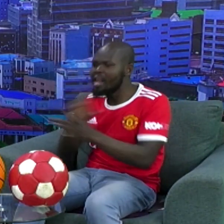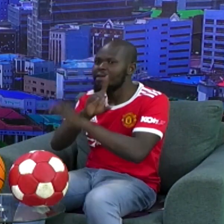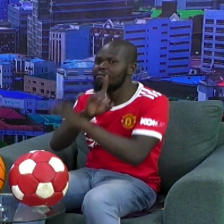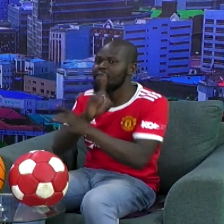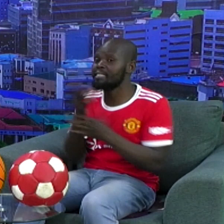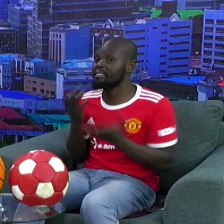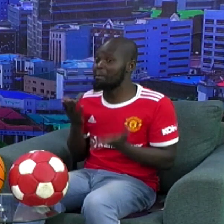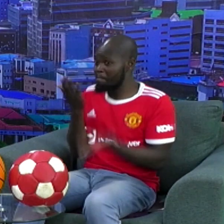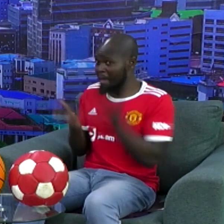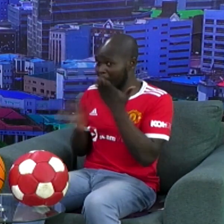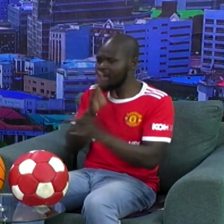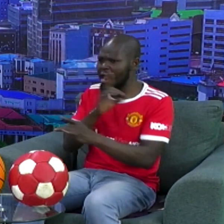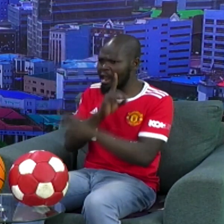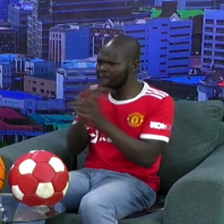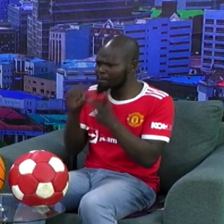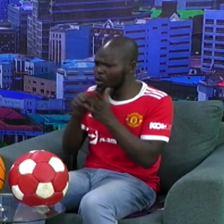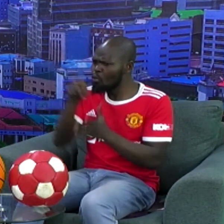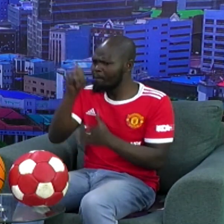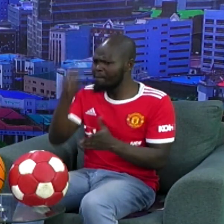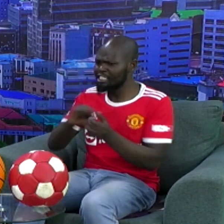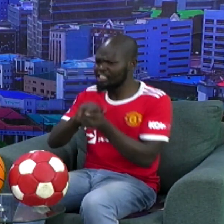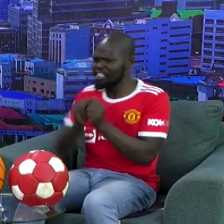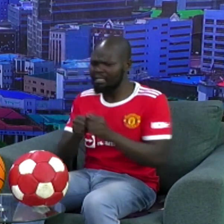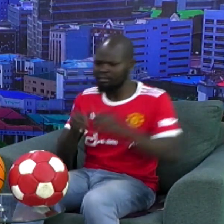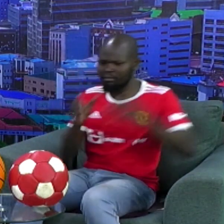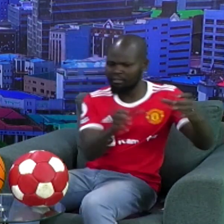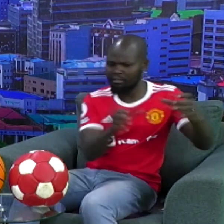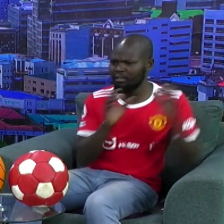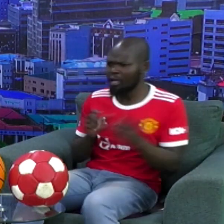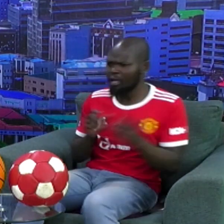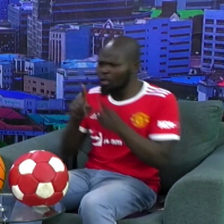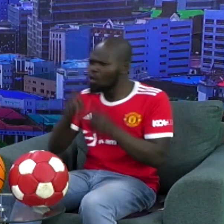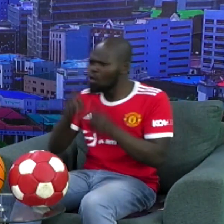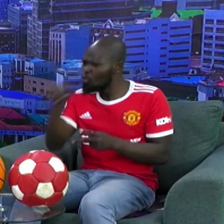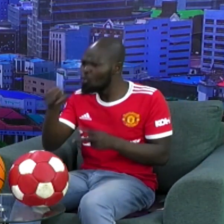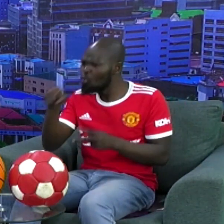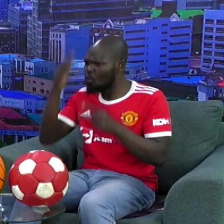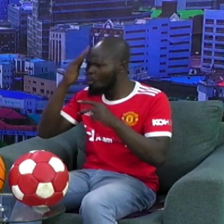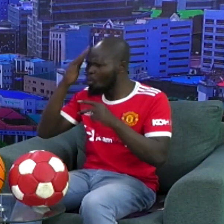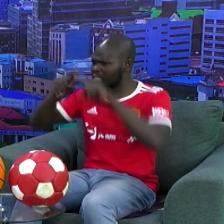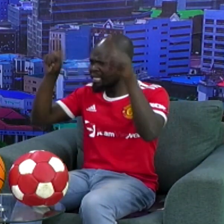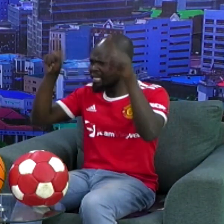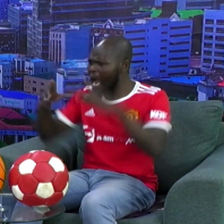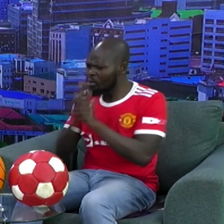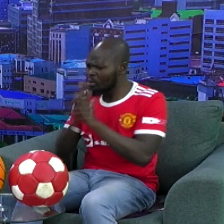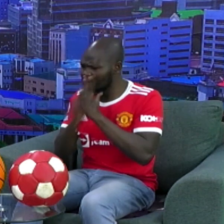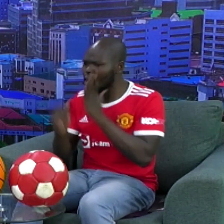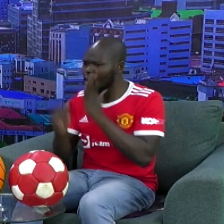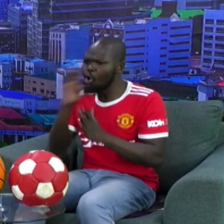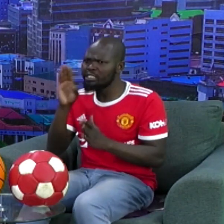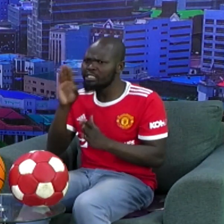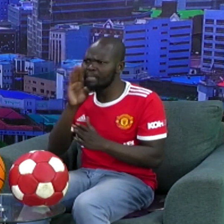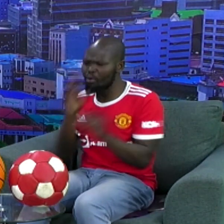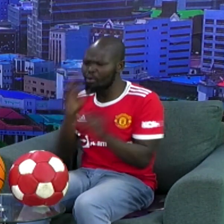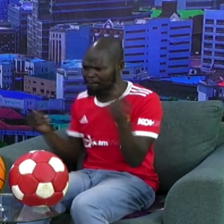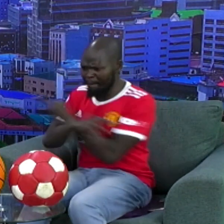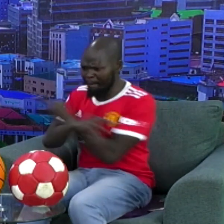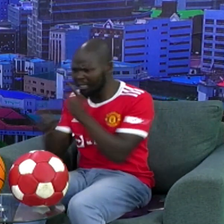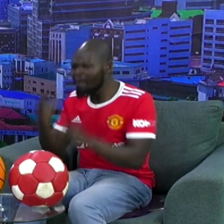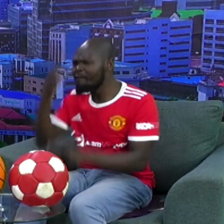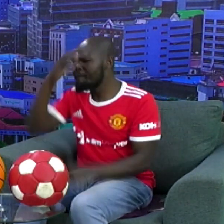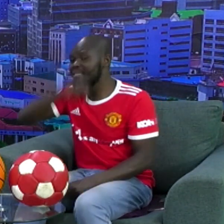played about the 1 hour in the game, the positioning, the defense, how to take in a player